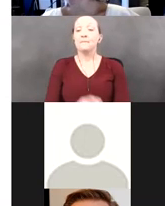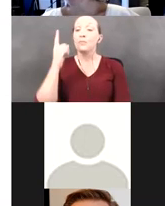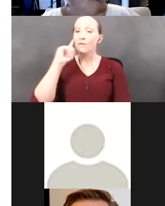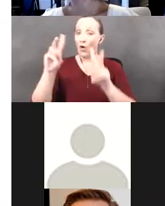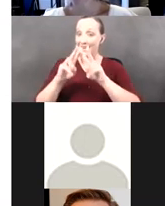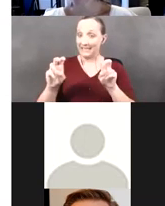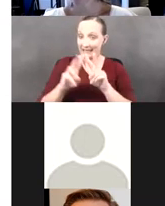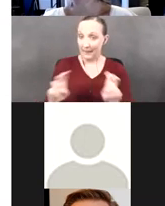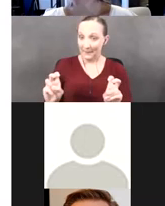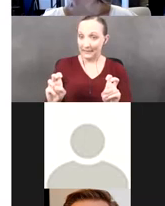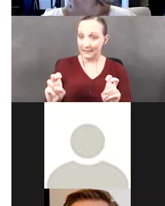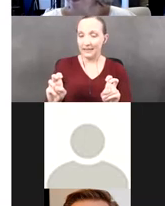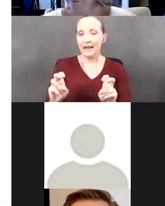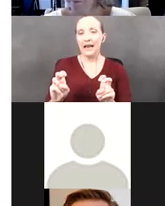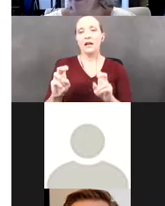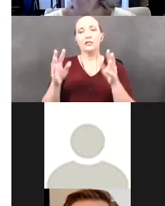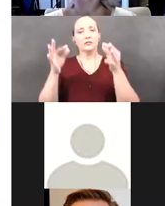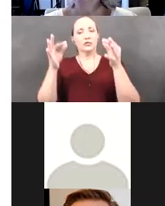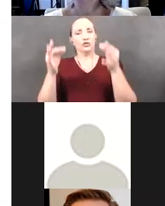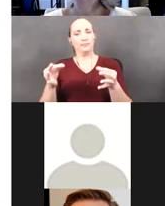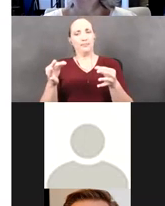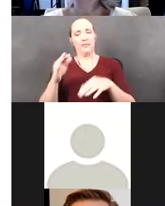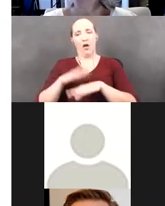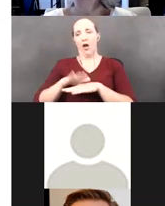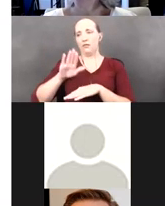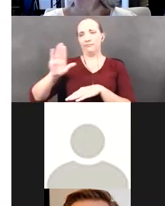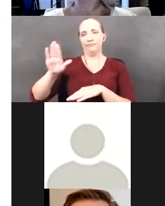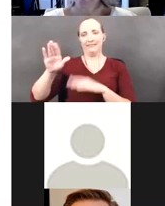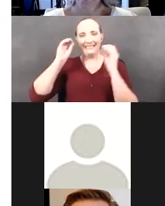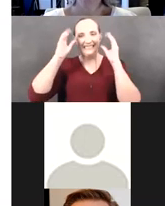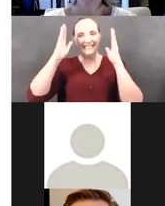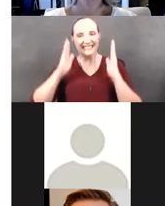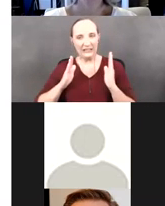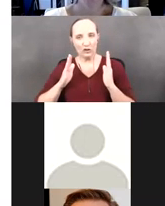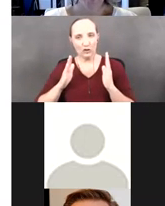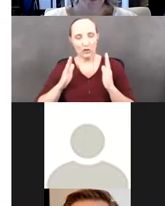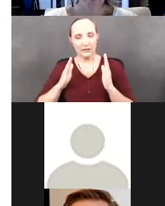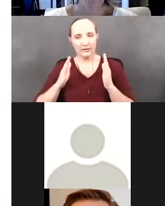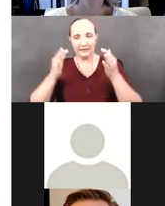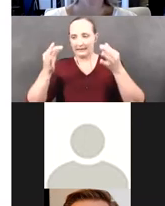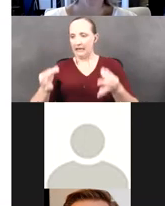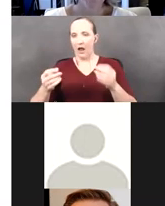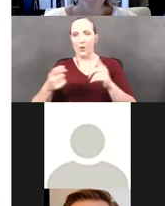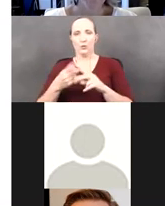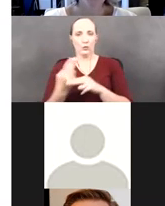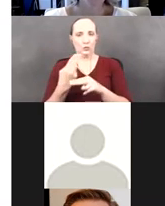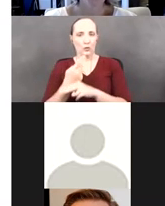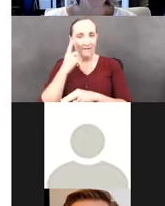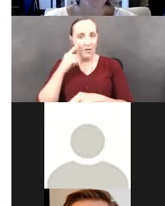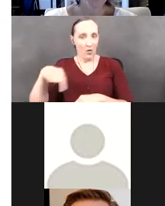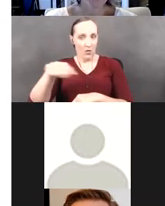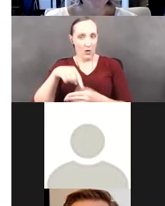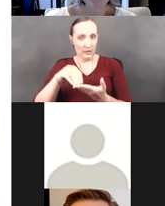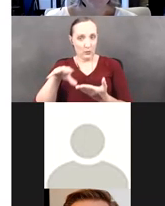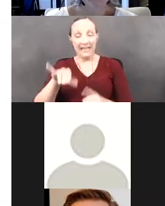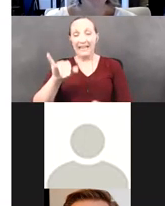it's going a to las be evaluaciones, determined by what the eso se teacher va a decides determinar to en lo push que out el to maestro the decida students. But again, dar if you a need